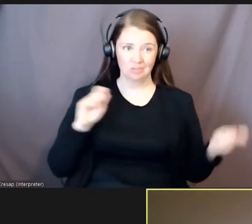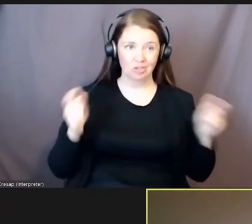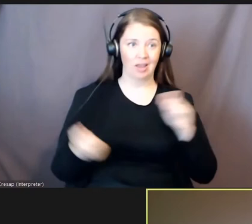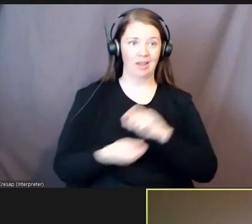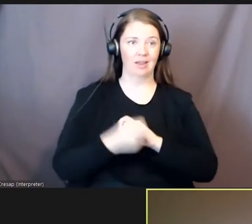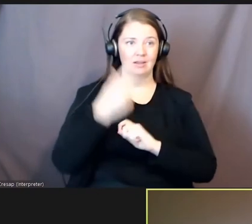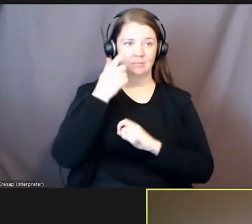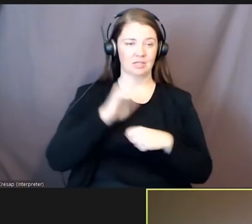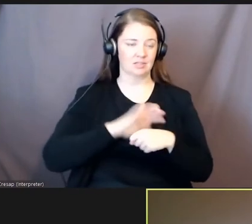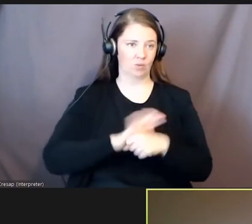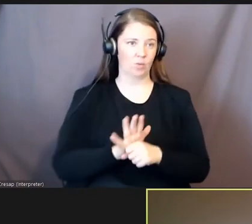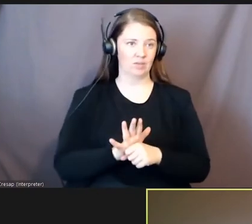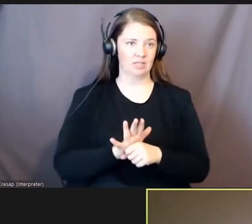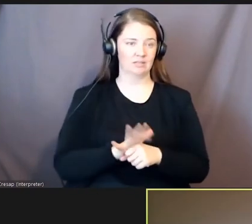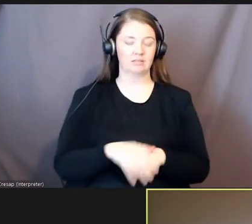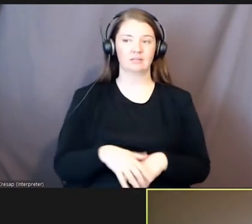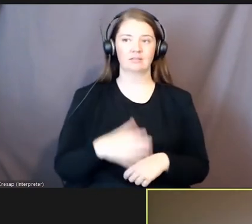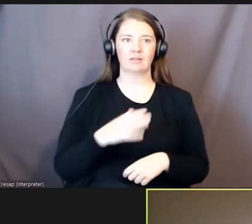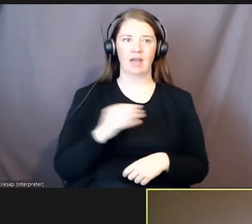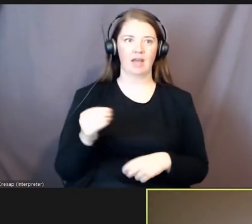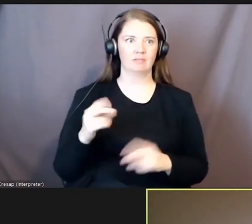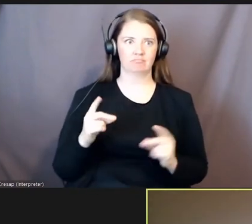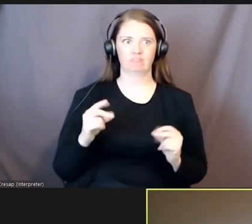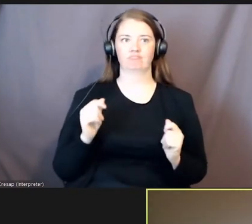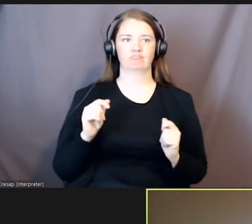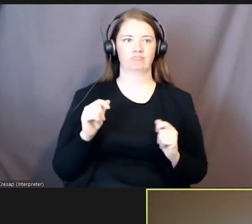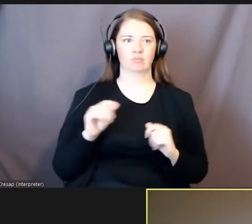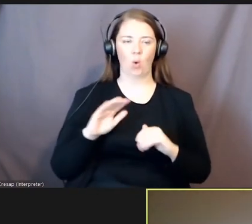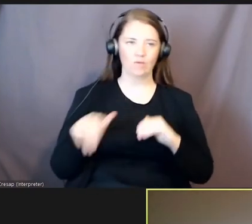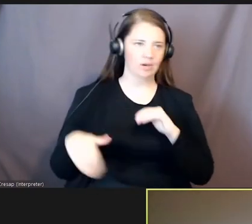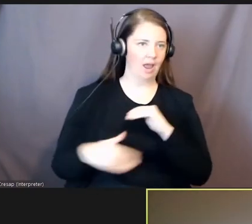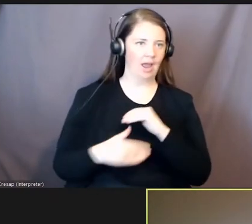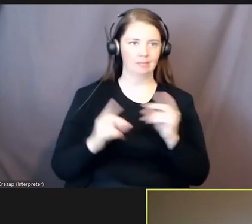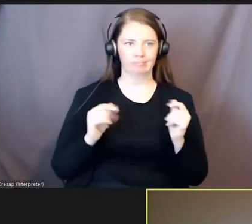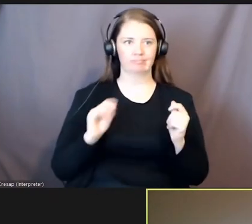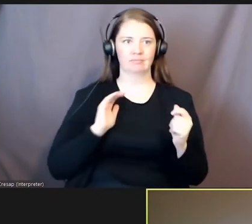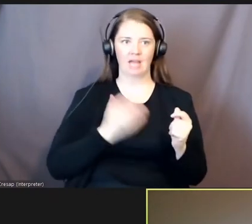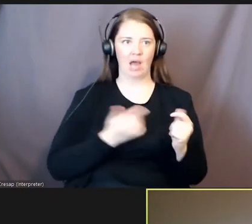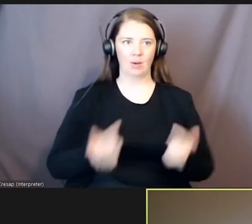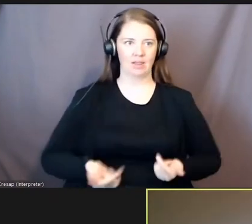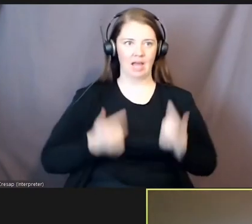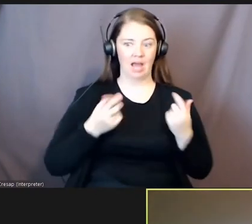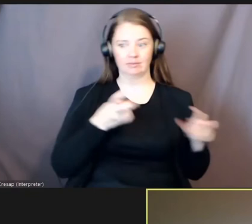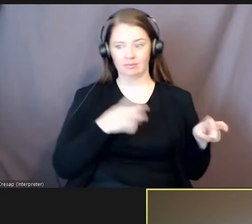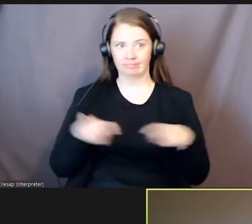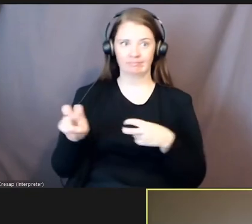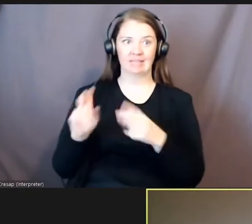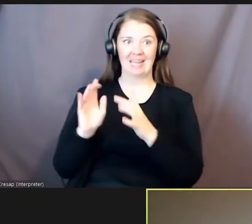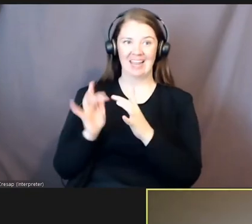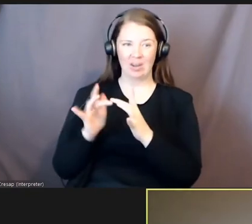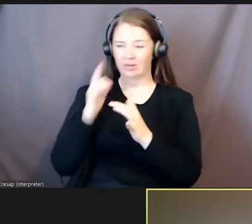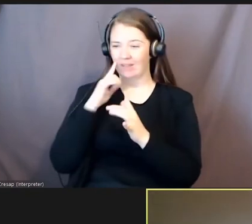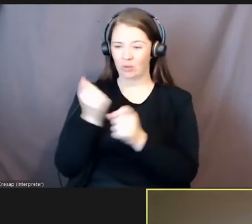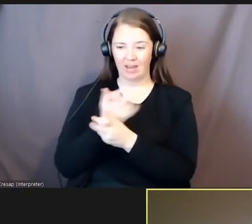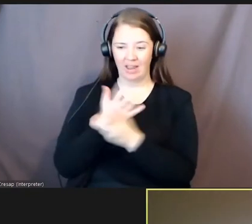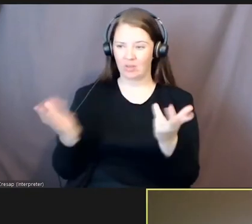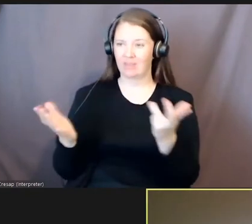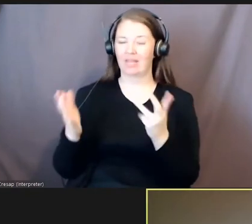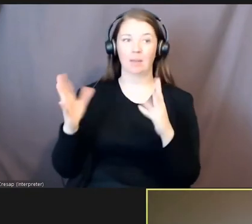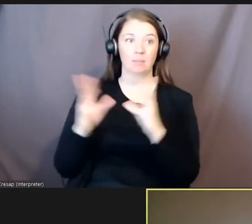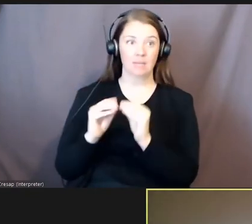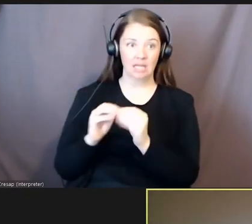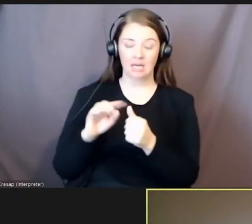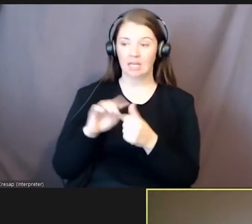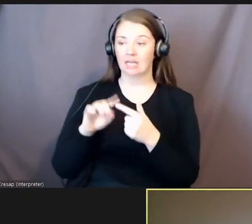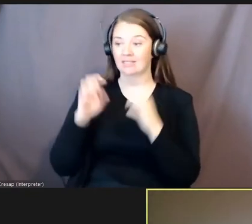with COVID-19, and almost just overnight, our lives shifted onto the internet for meetings, for educating our kids, for